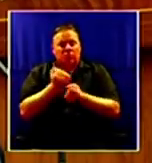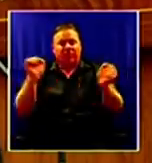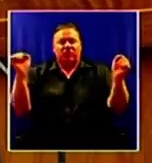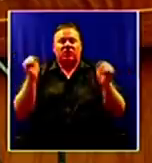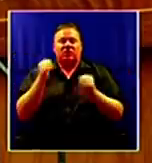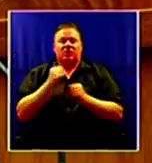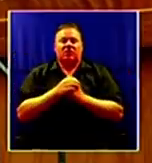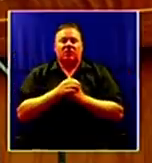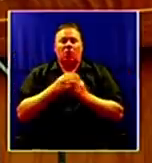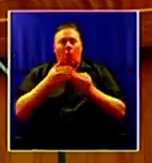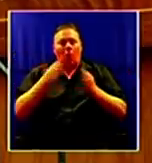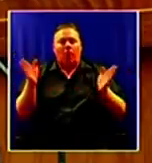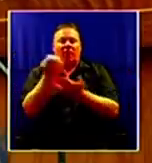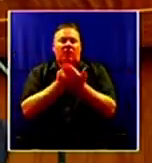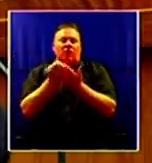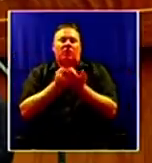activity.